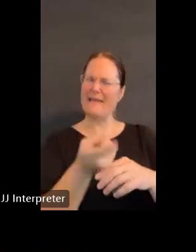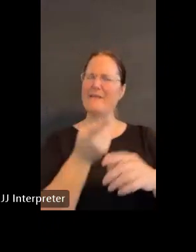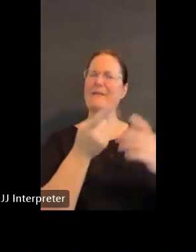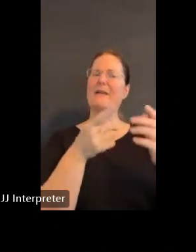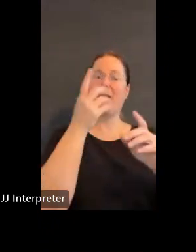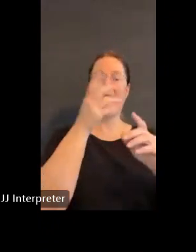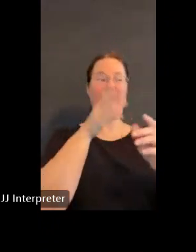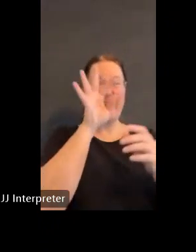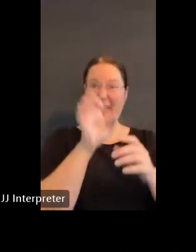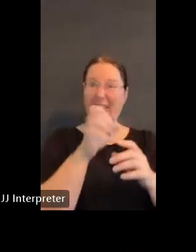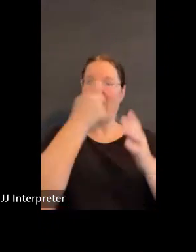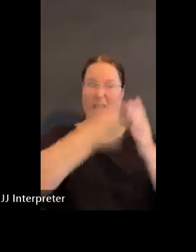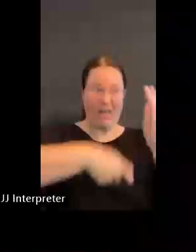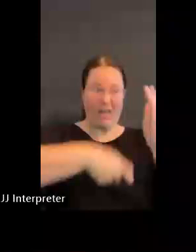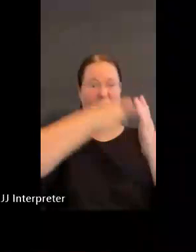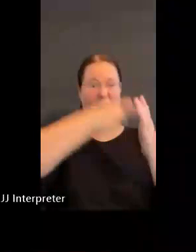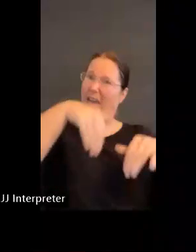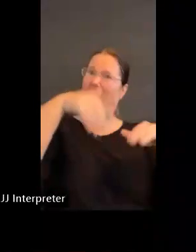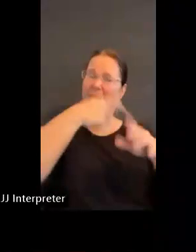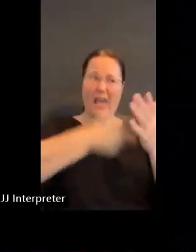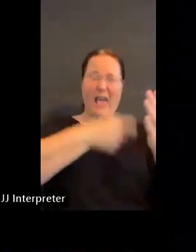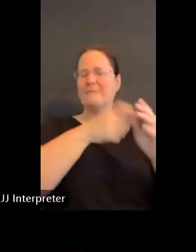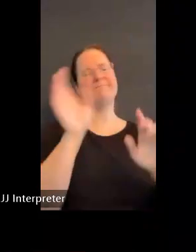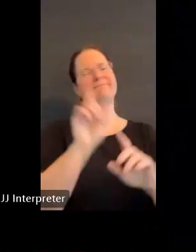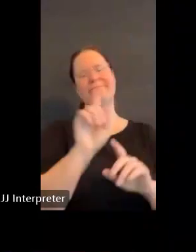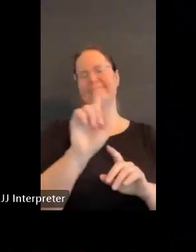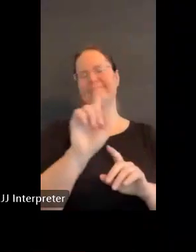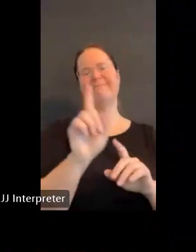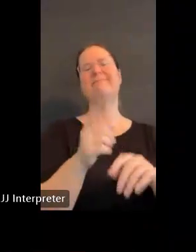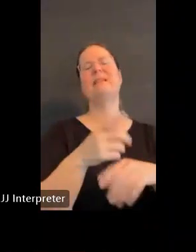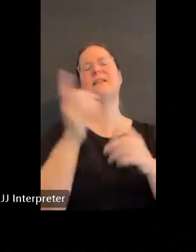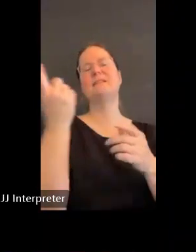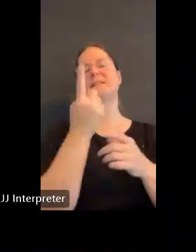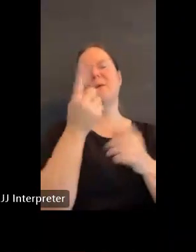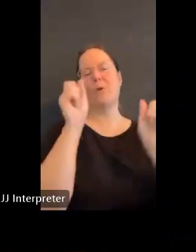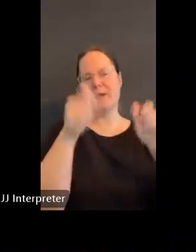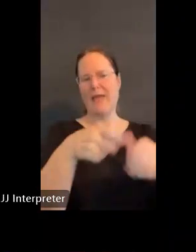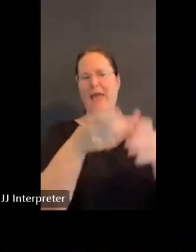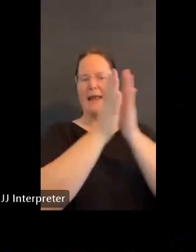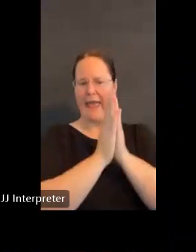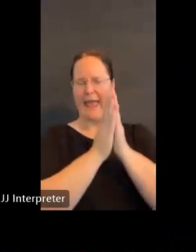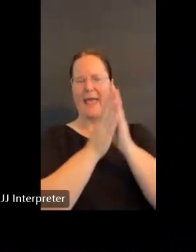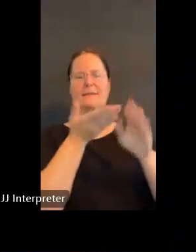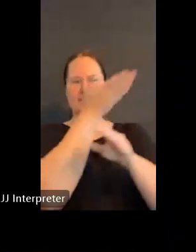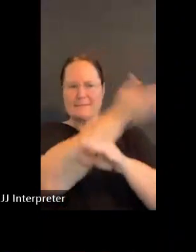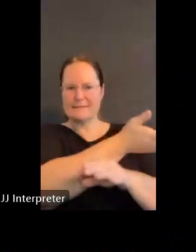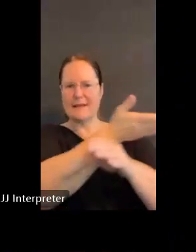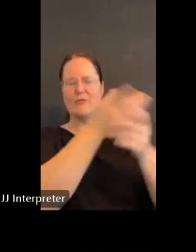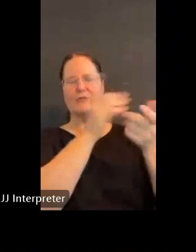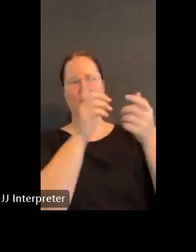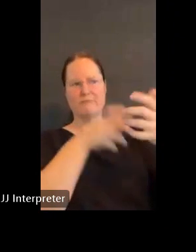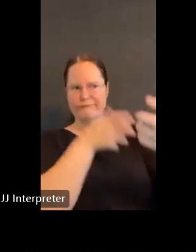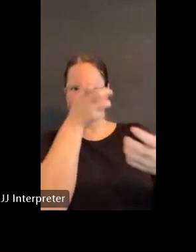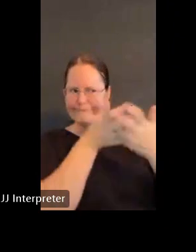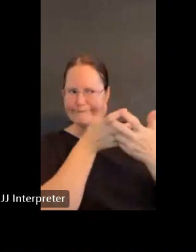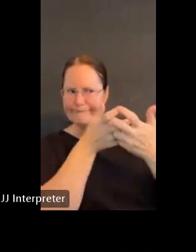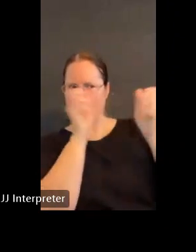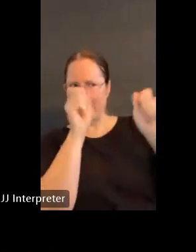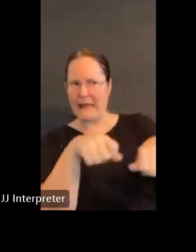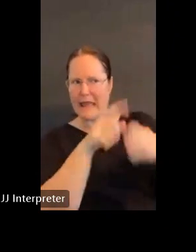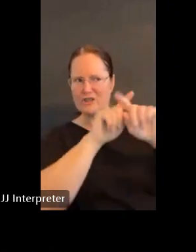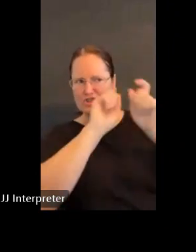person may be able to submit a reasonable accommodation request to their housing provider, allowing them a different date to pay, so